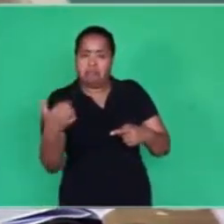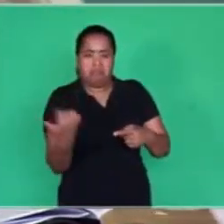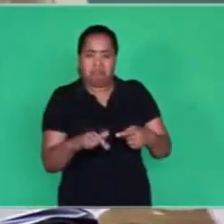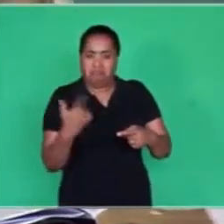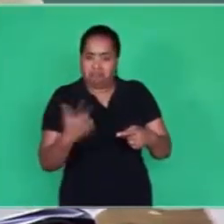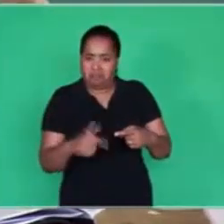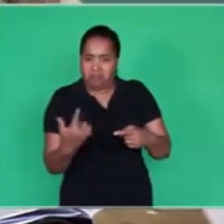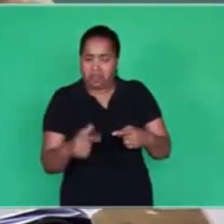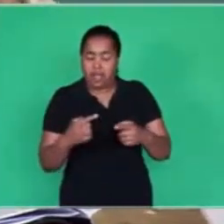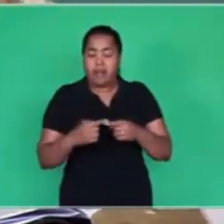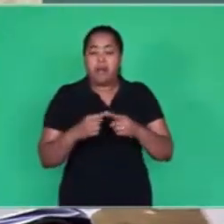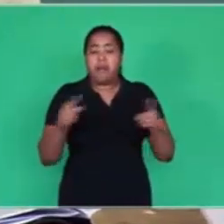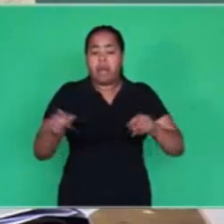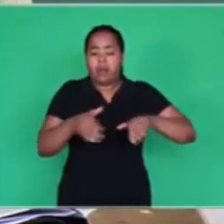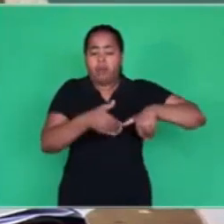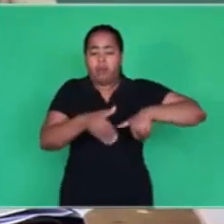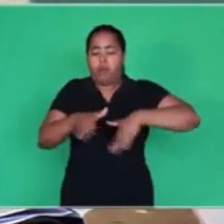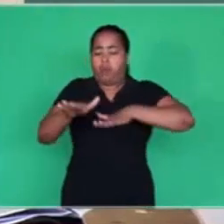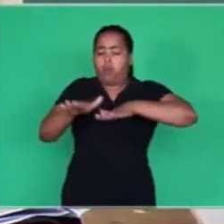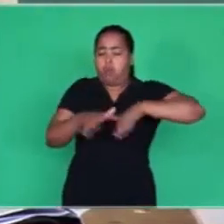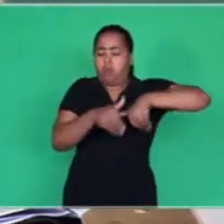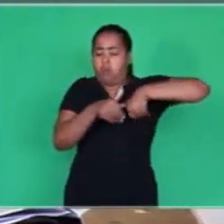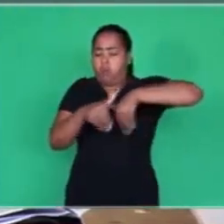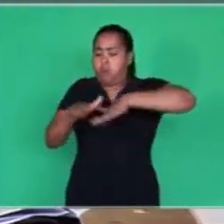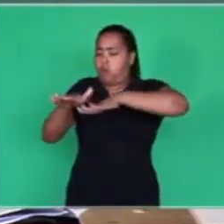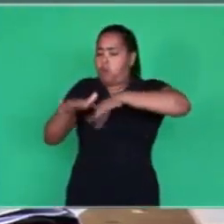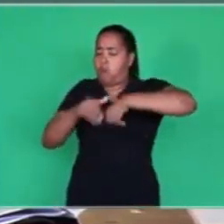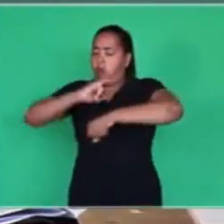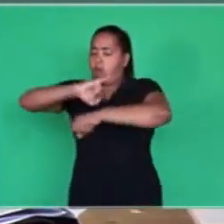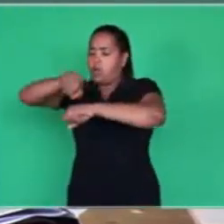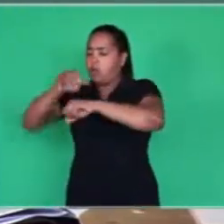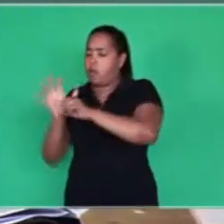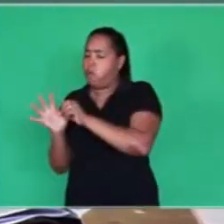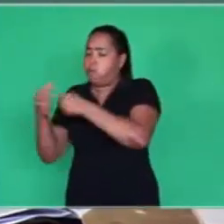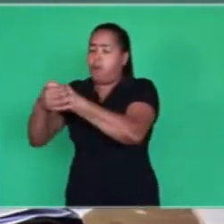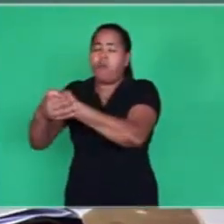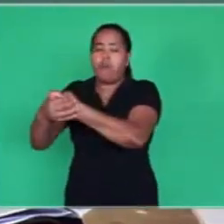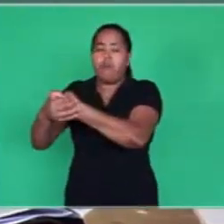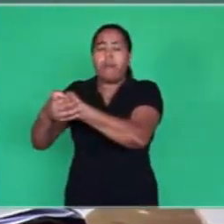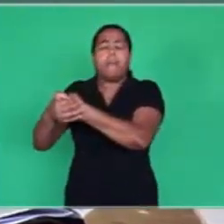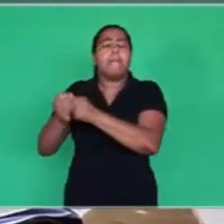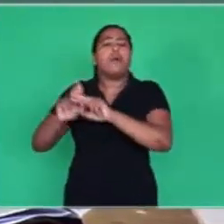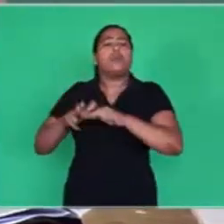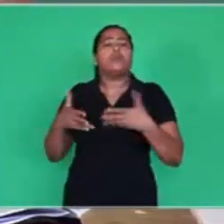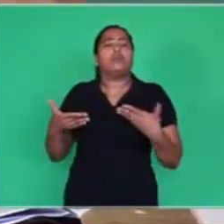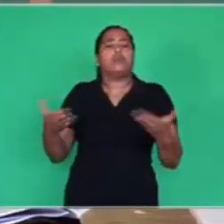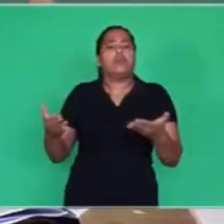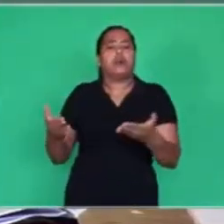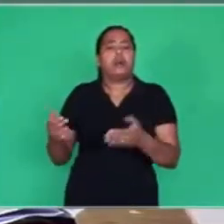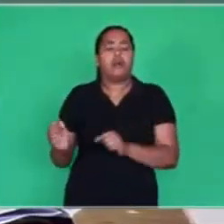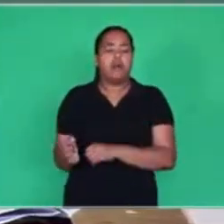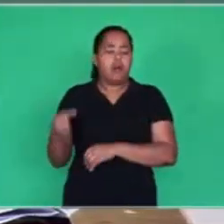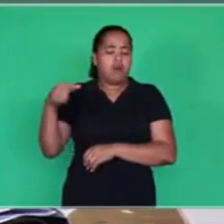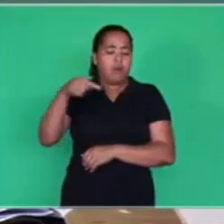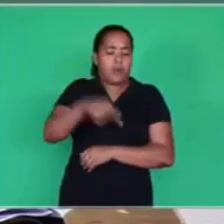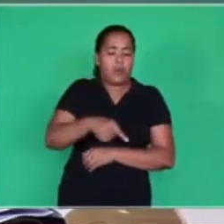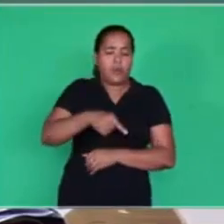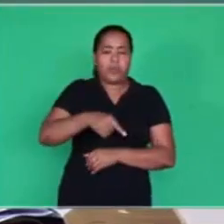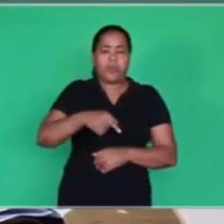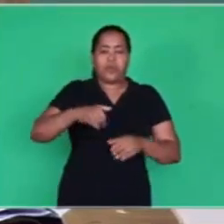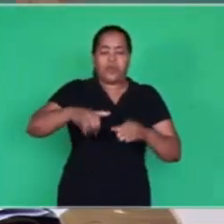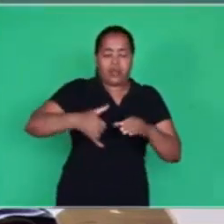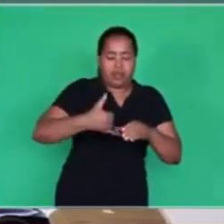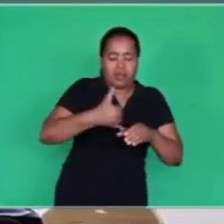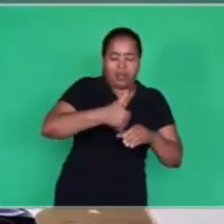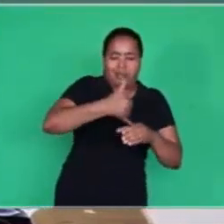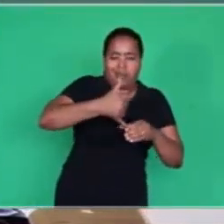around Israel have money, have oil, have many things which are far more interesting. As seen